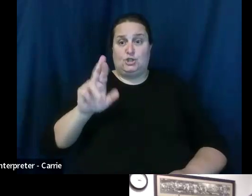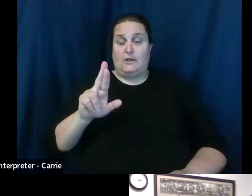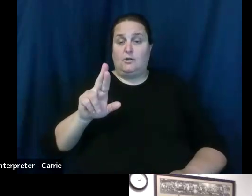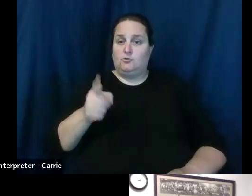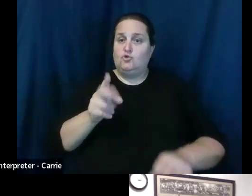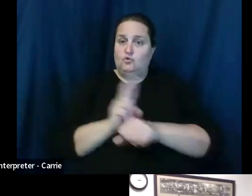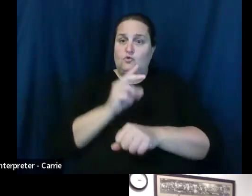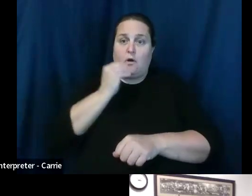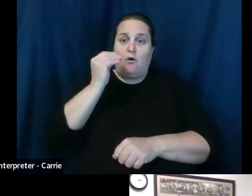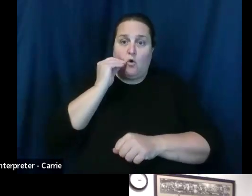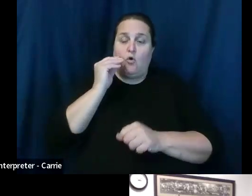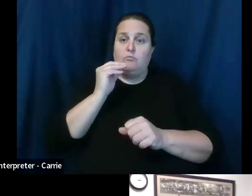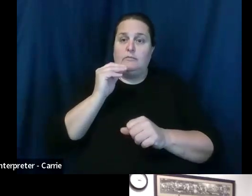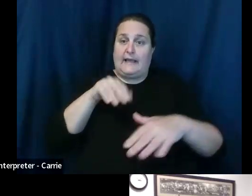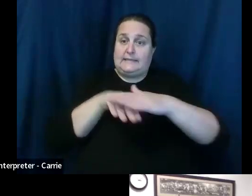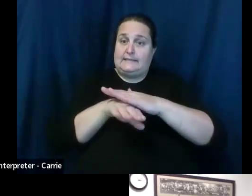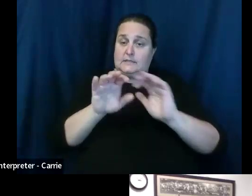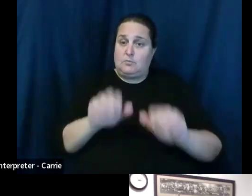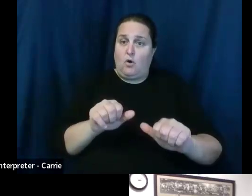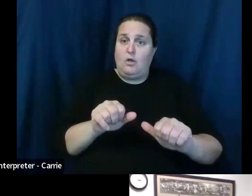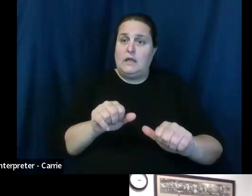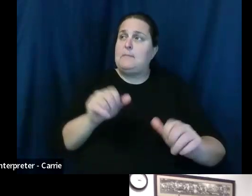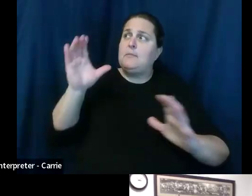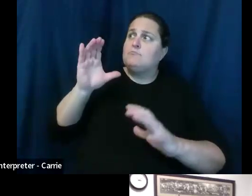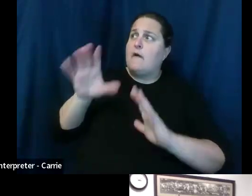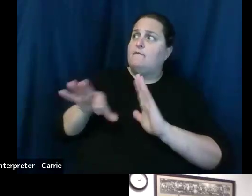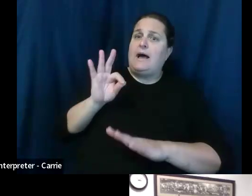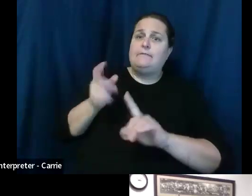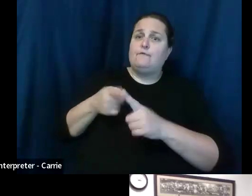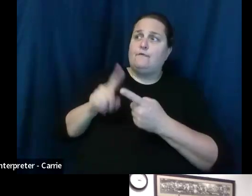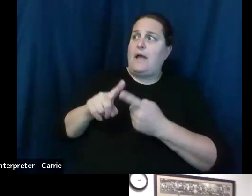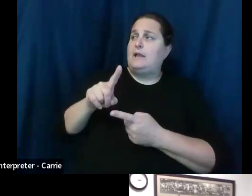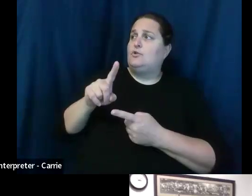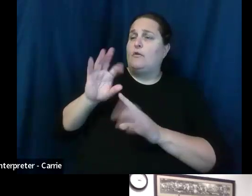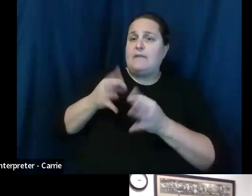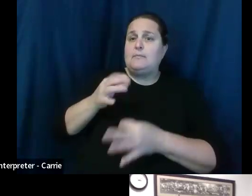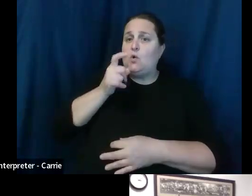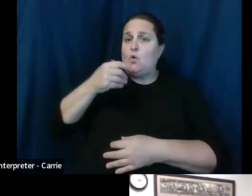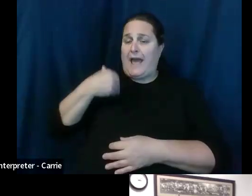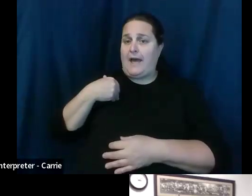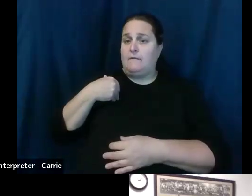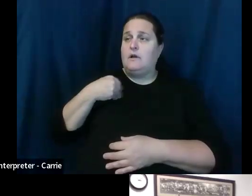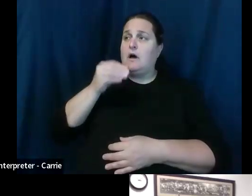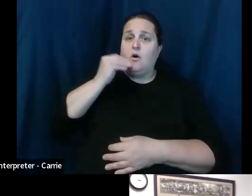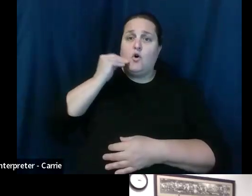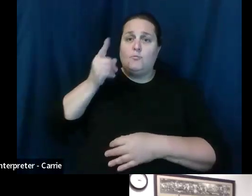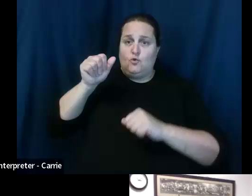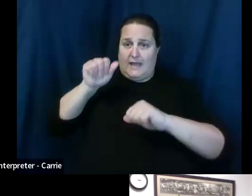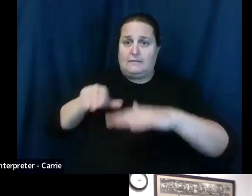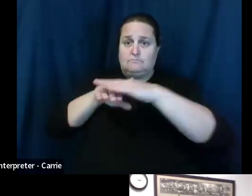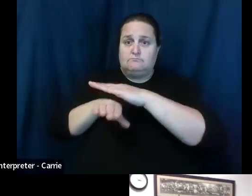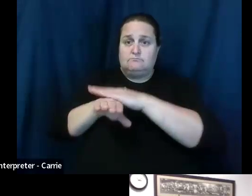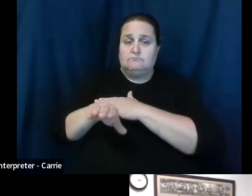It may be beneficial to find somebody to shelter with who also has a wheelchair accessible home. And it's possible that you could potentially help